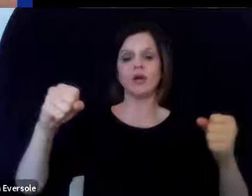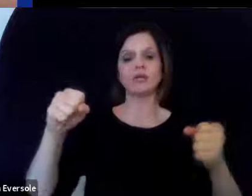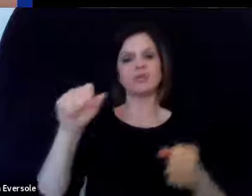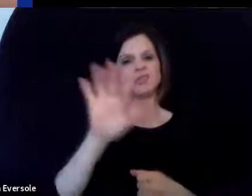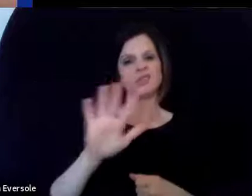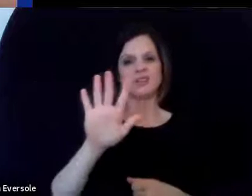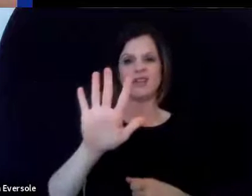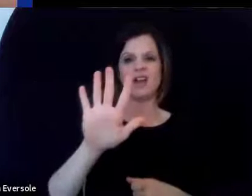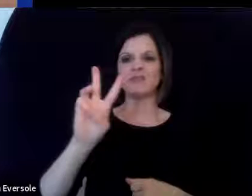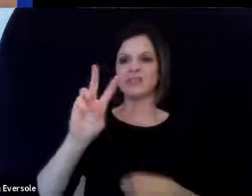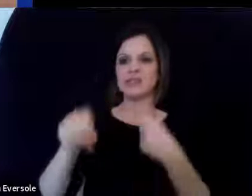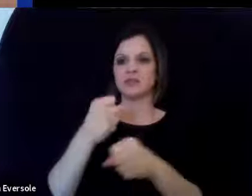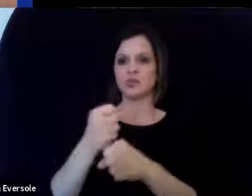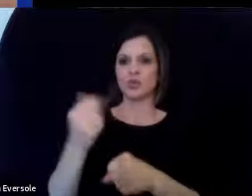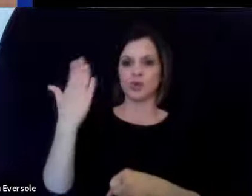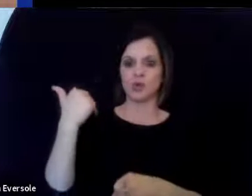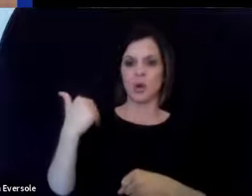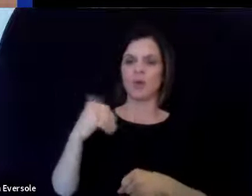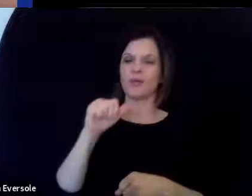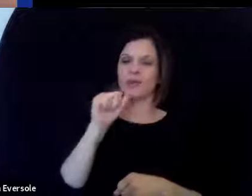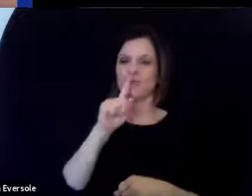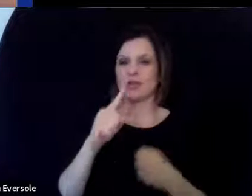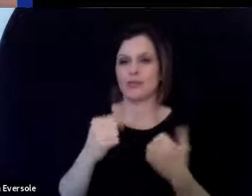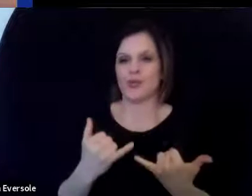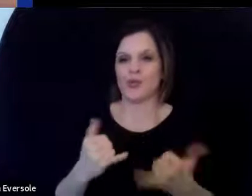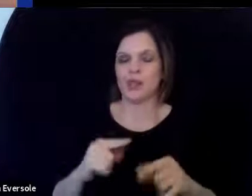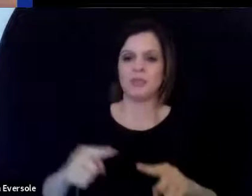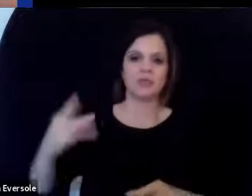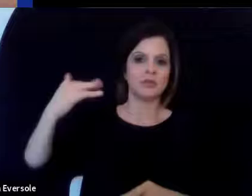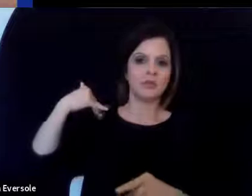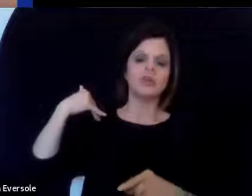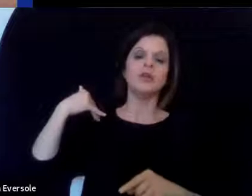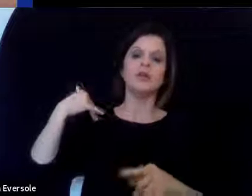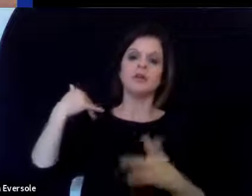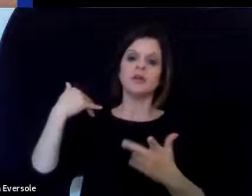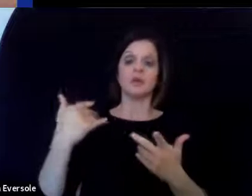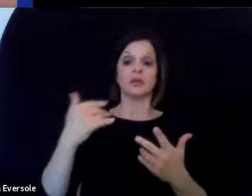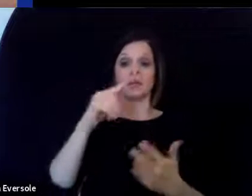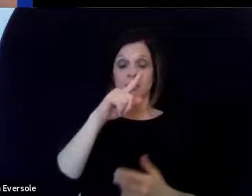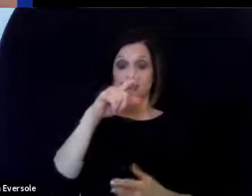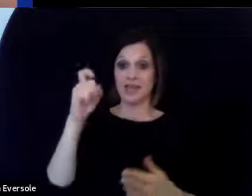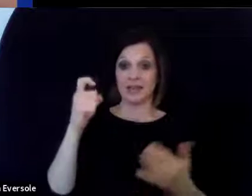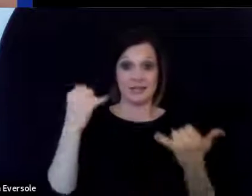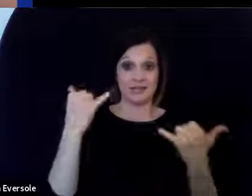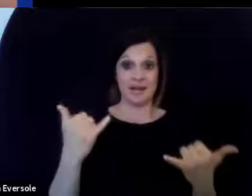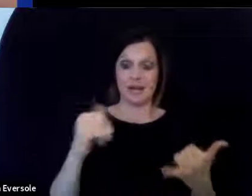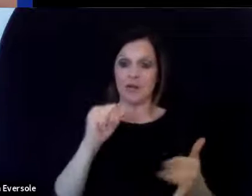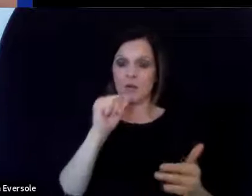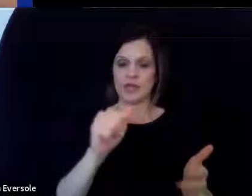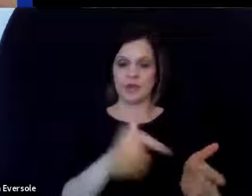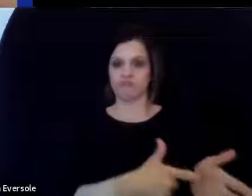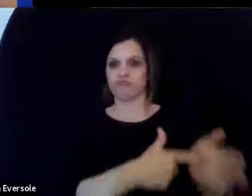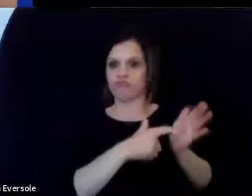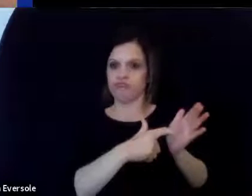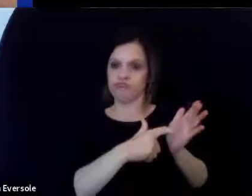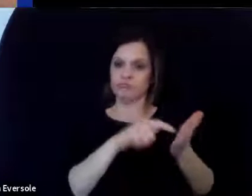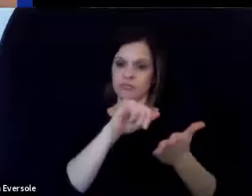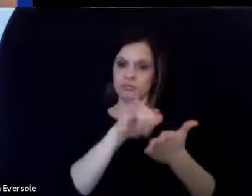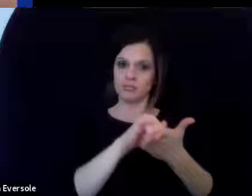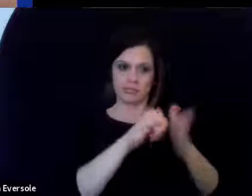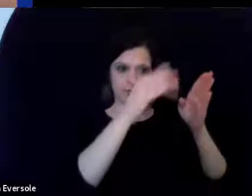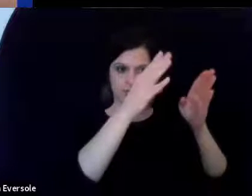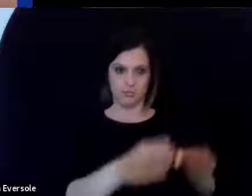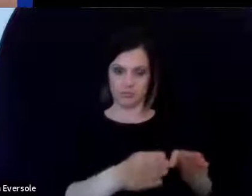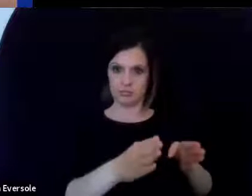than currently, about, well, because we no longer demand that an individual show